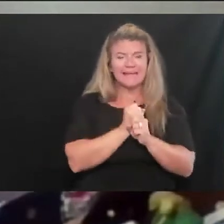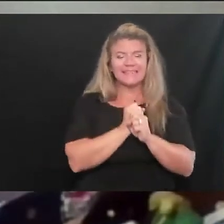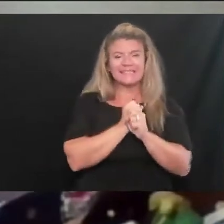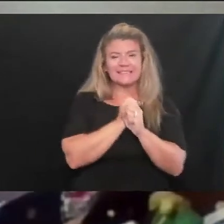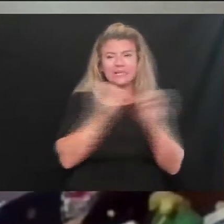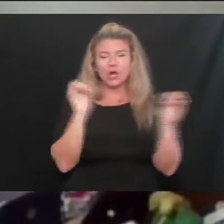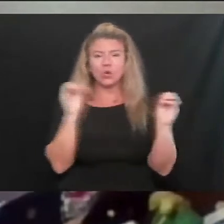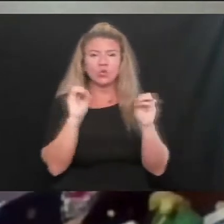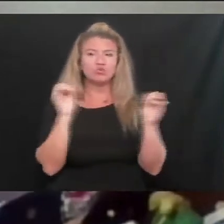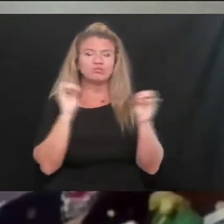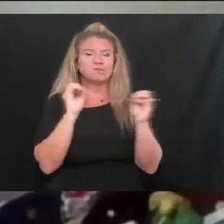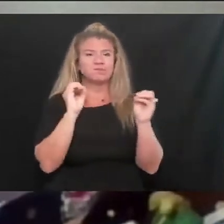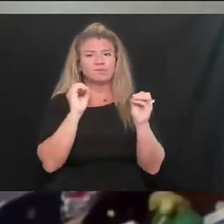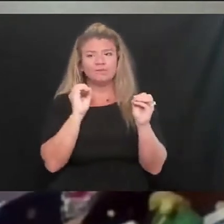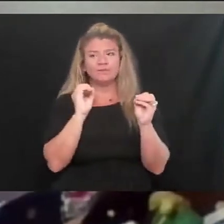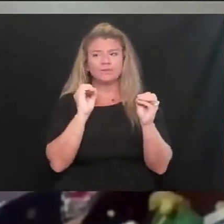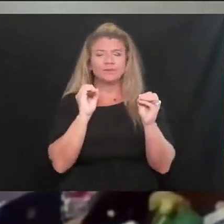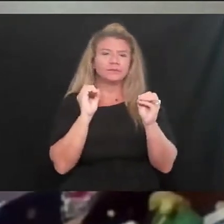in